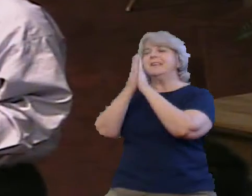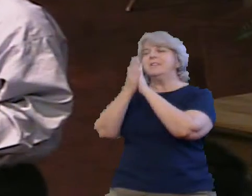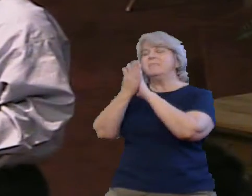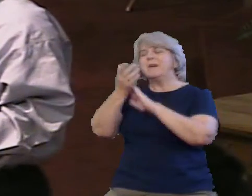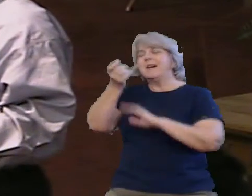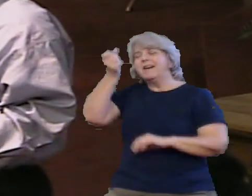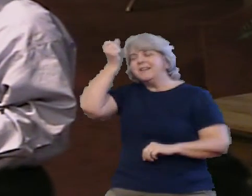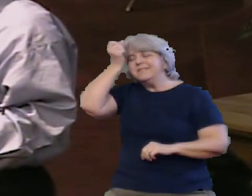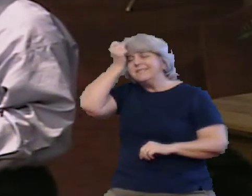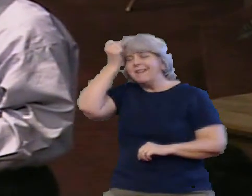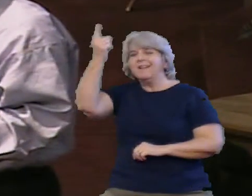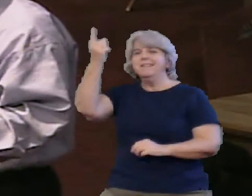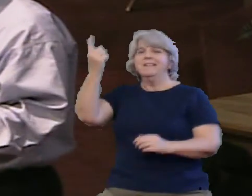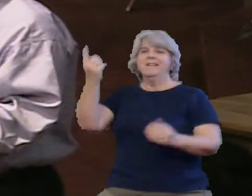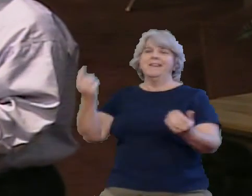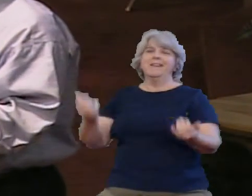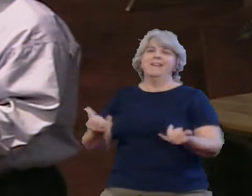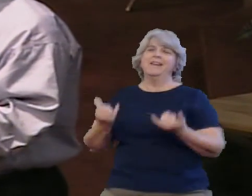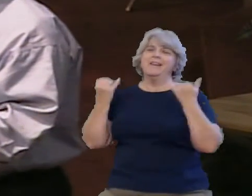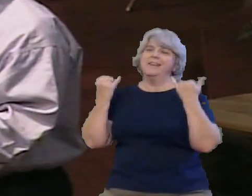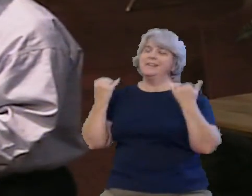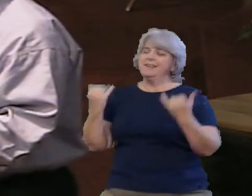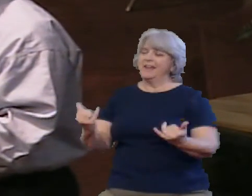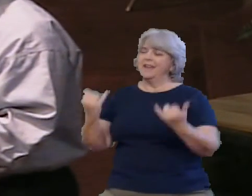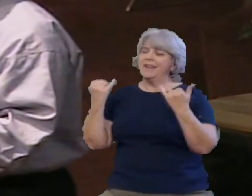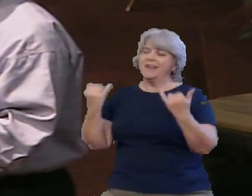received my sight, and